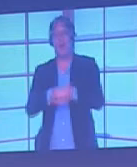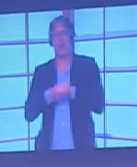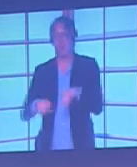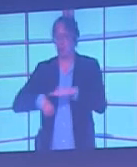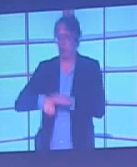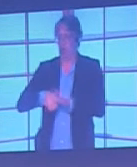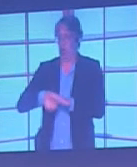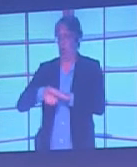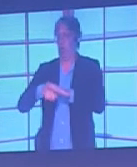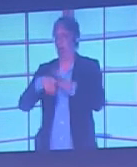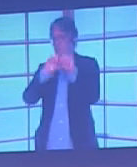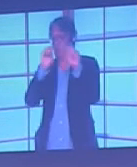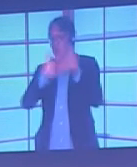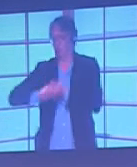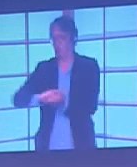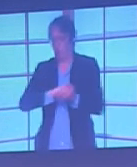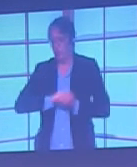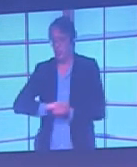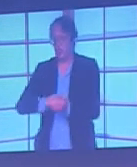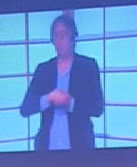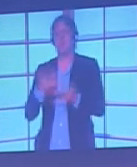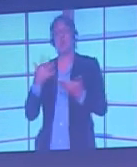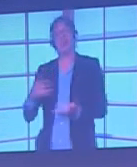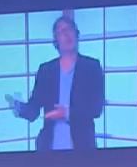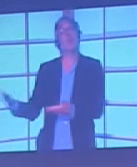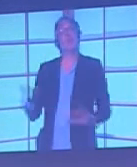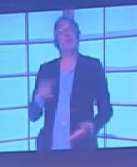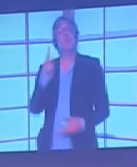further ado, please can I welcome onto stage David Bernstein.